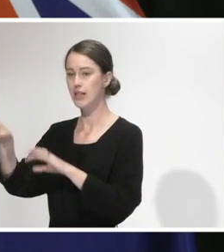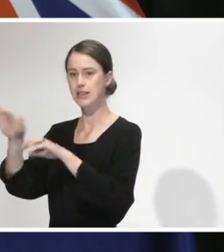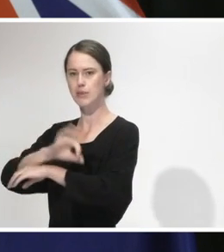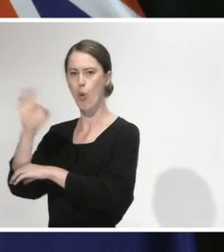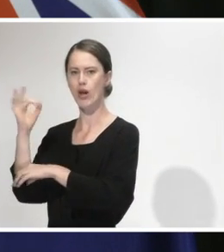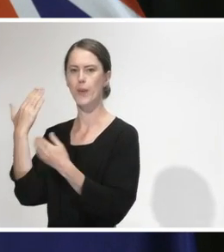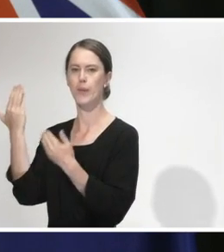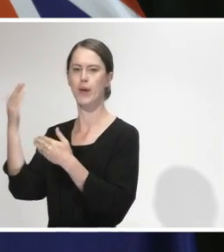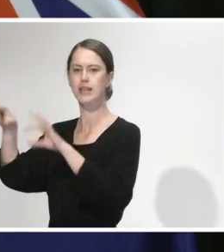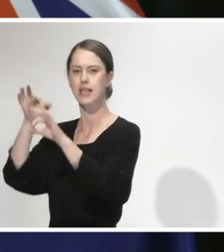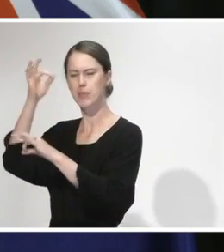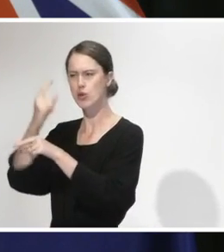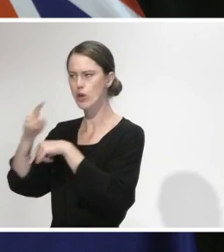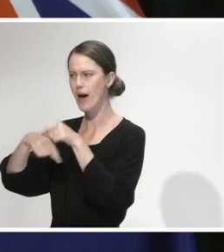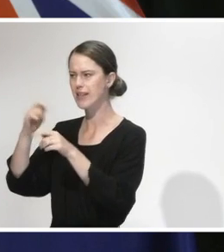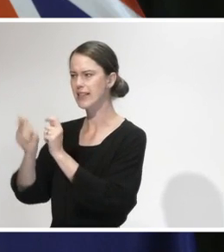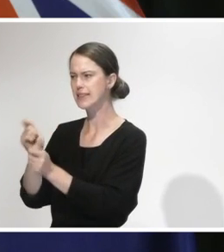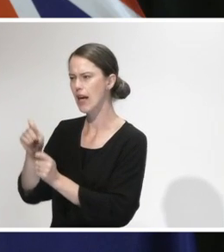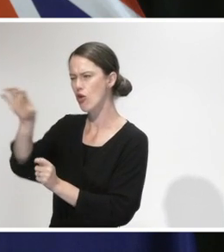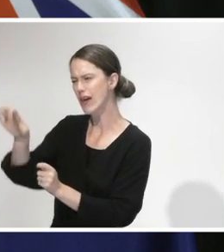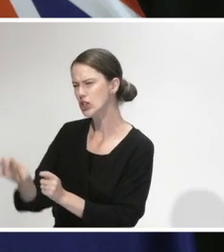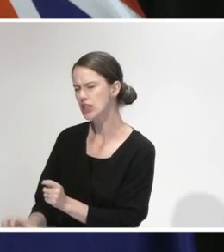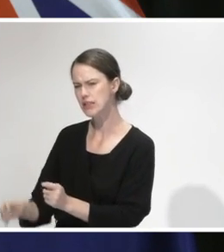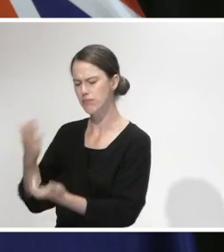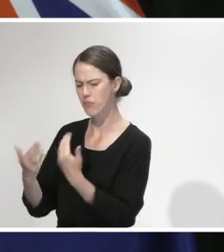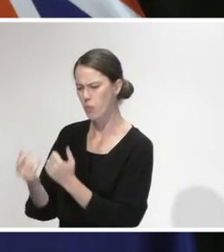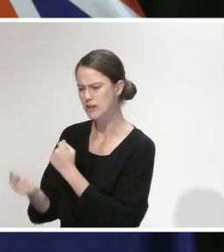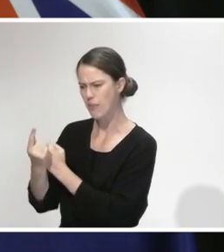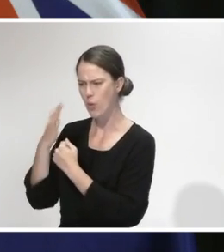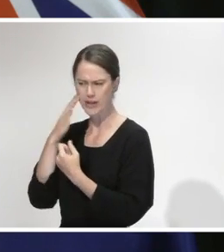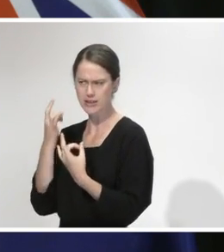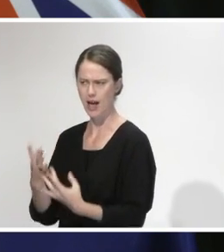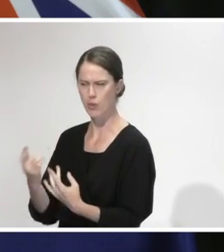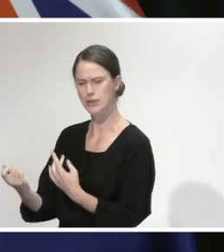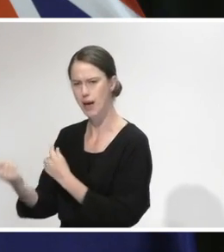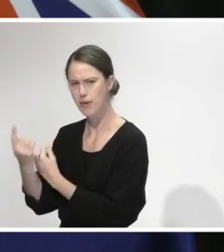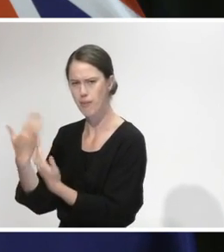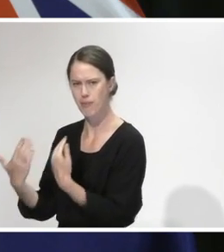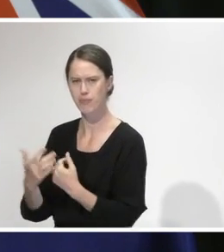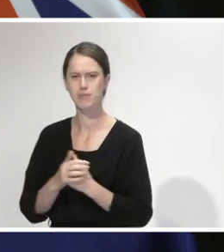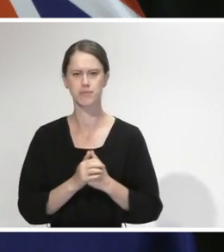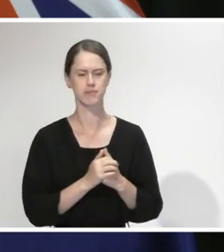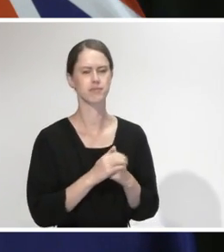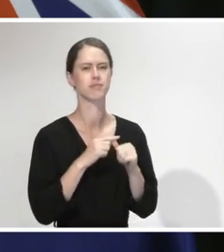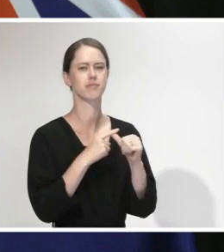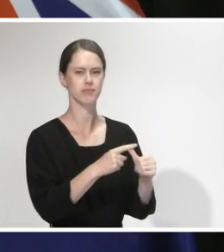about testing in regions. Can you tell us more about that and when it started, or has it started, and where to? Yes,